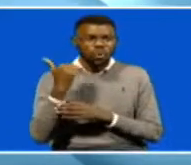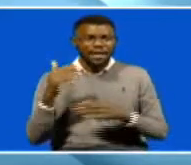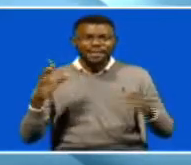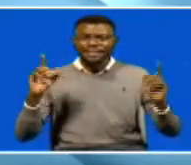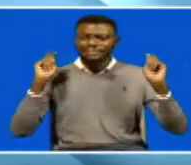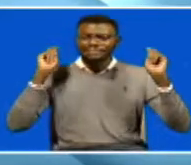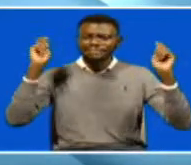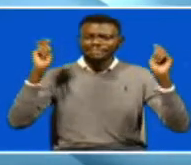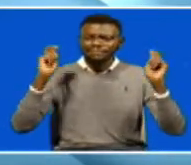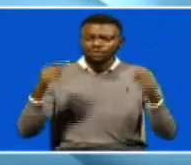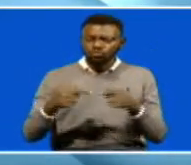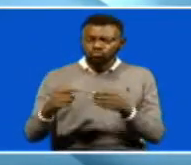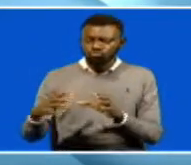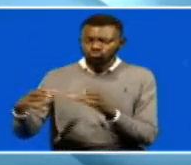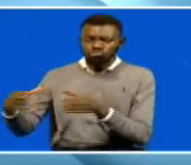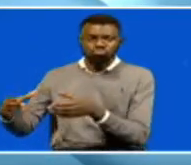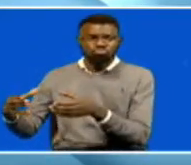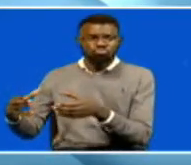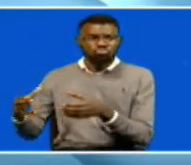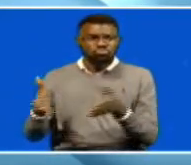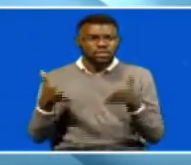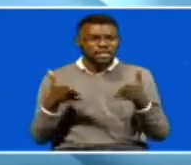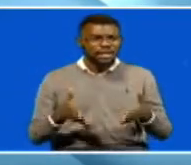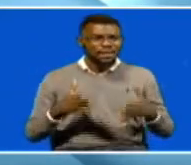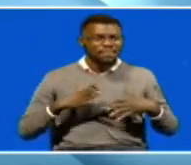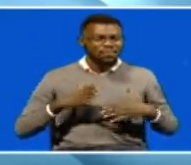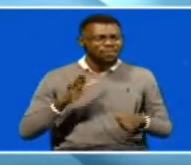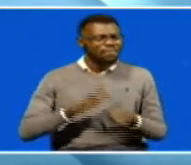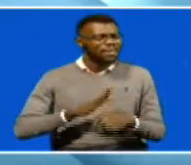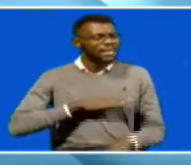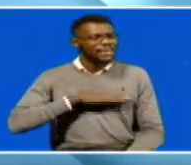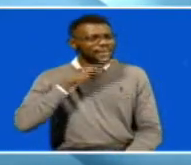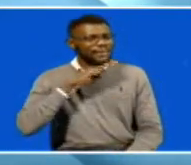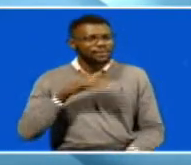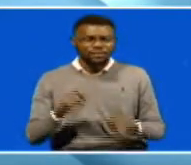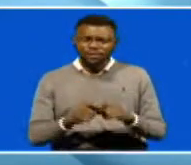opposition groups that have seen deaths of several people and destruction of property. In a